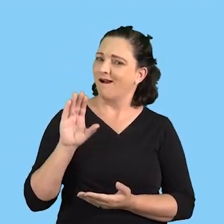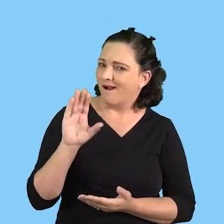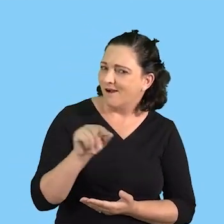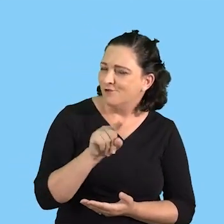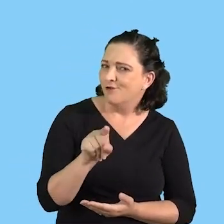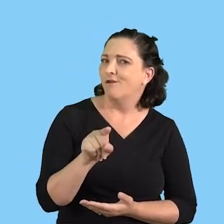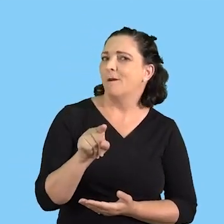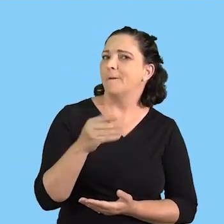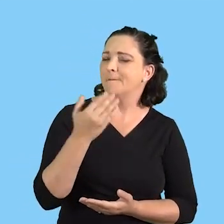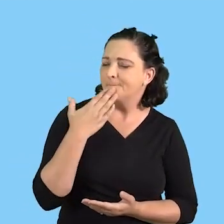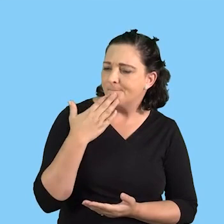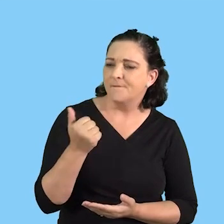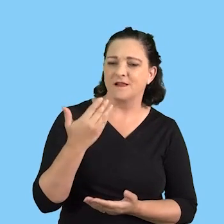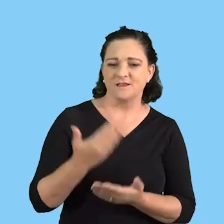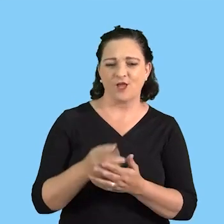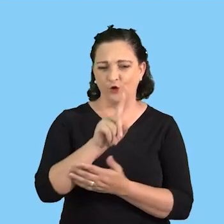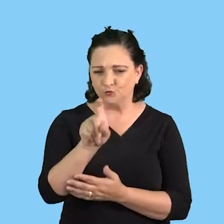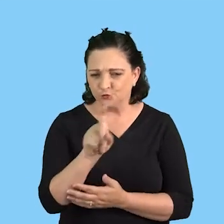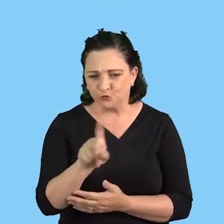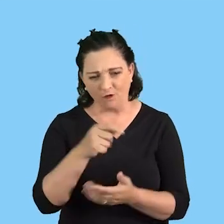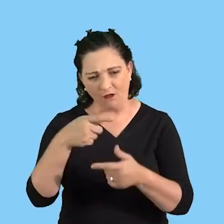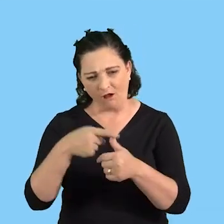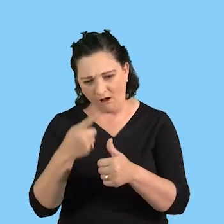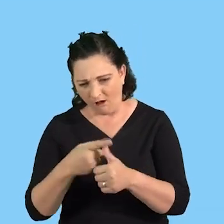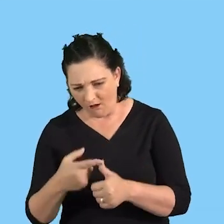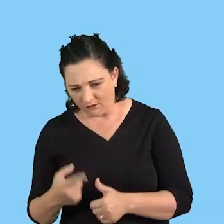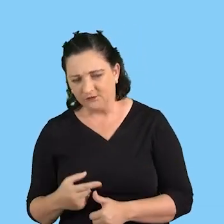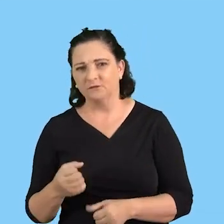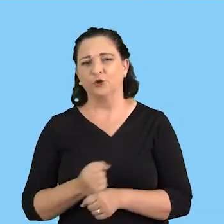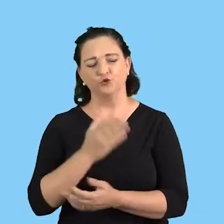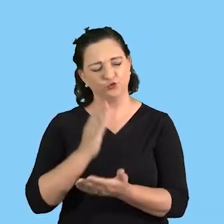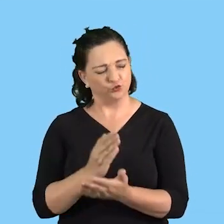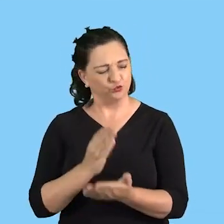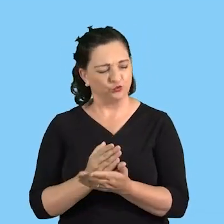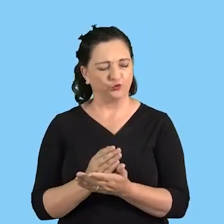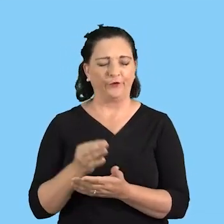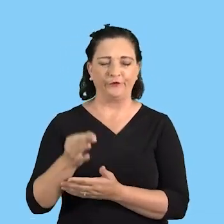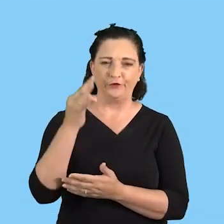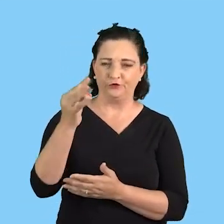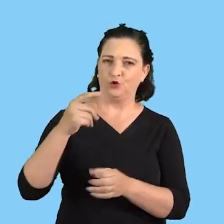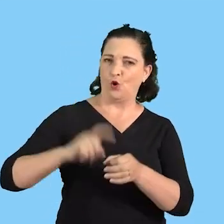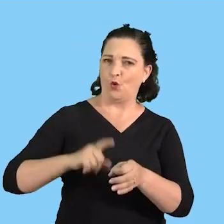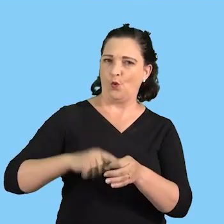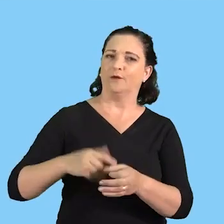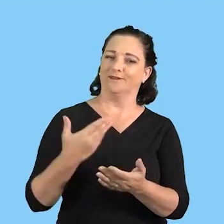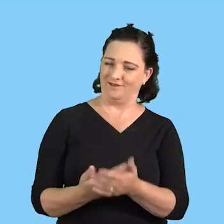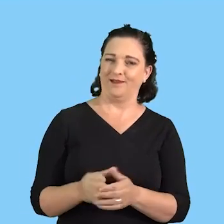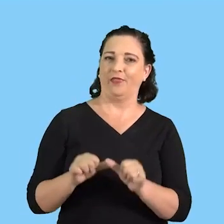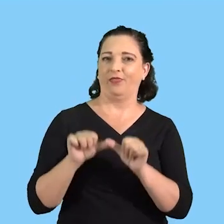certain surveys, I am ensuring that I am fixing all the mistakes so that I am ensuring quality in the workplace.